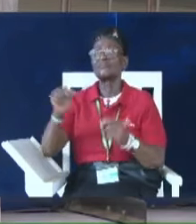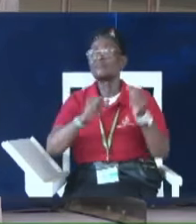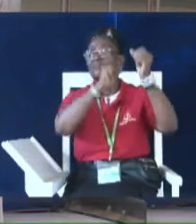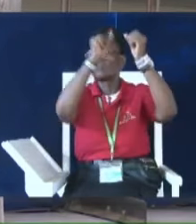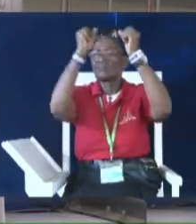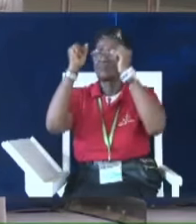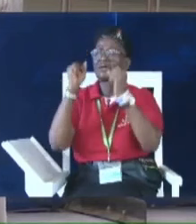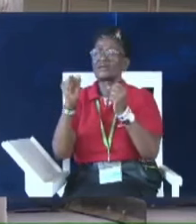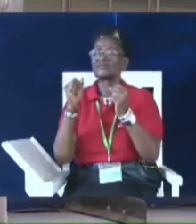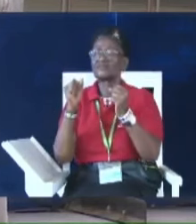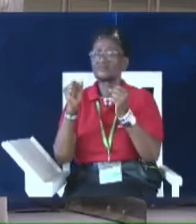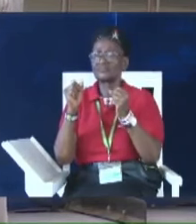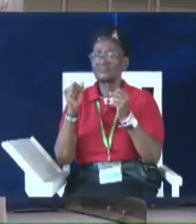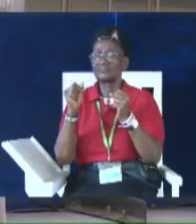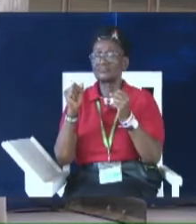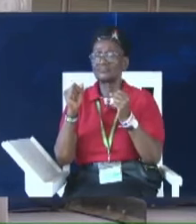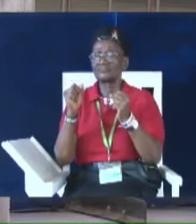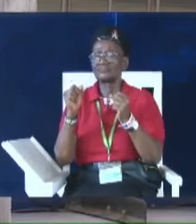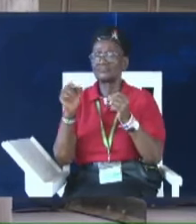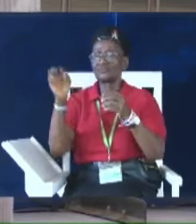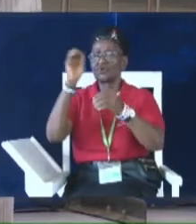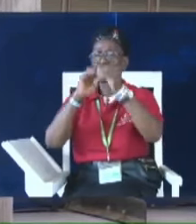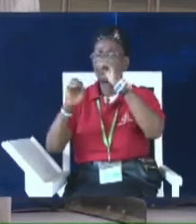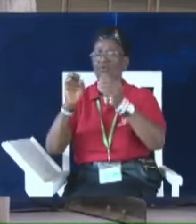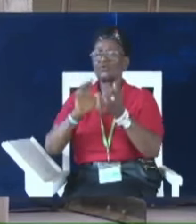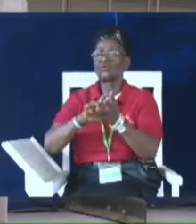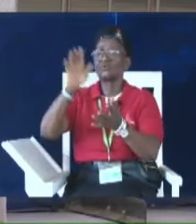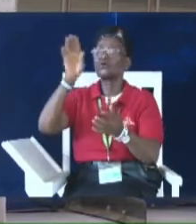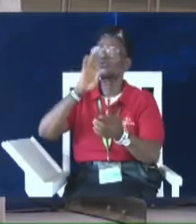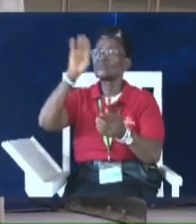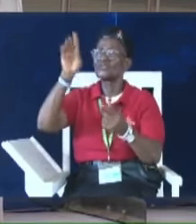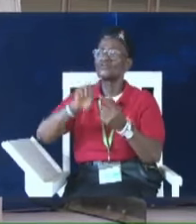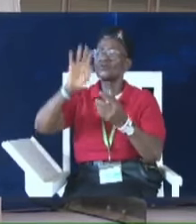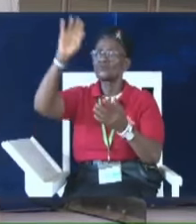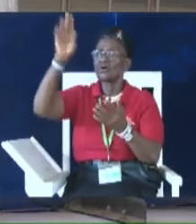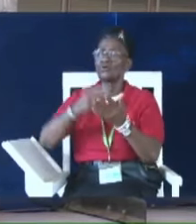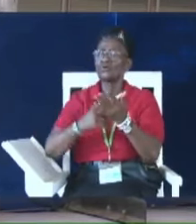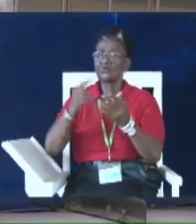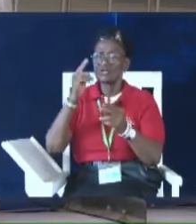God. Oh, glory be to your holy name.